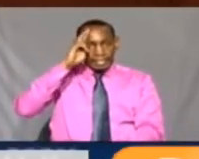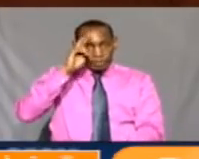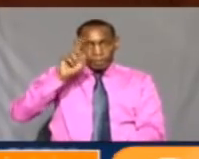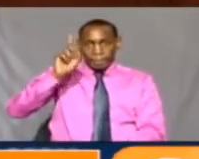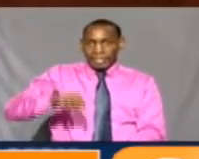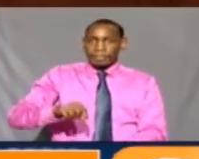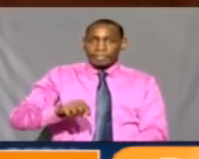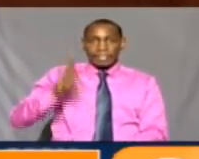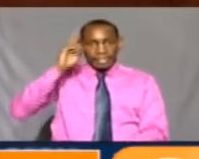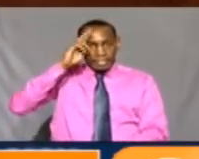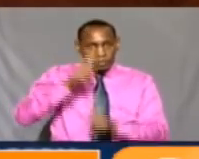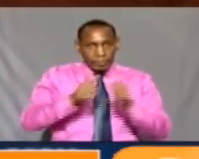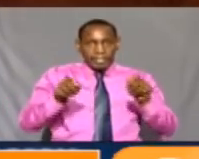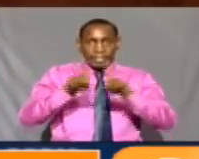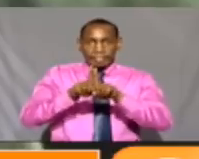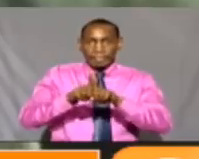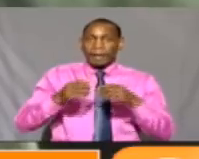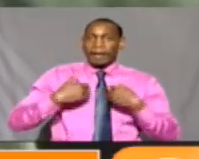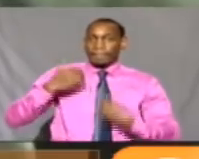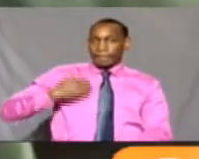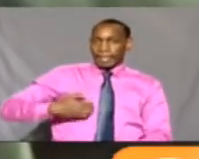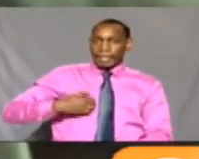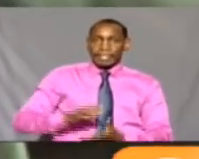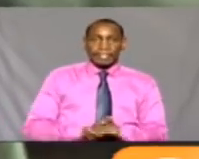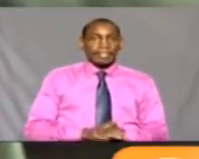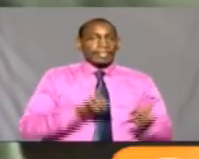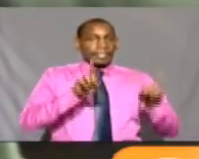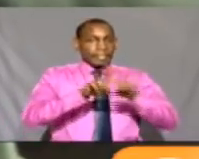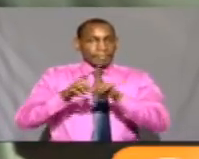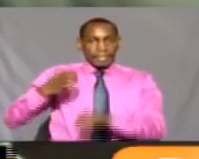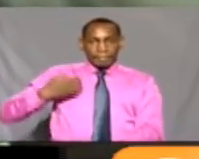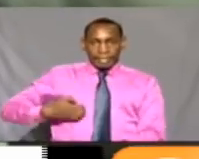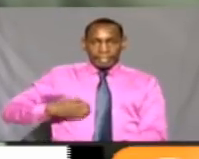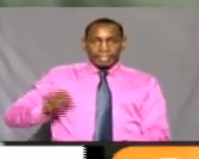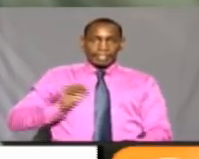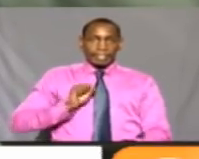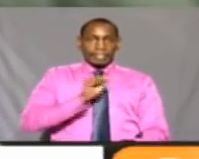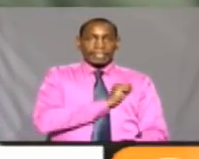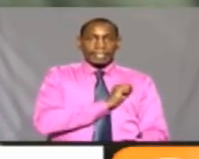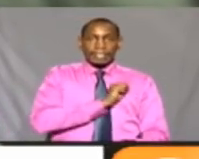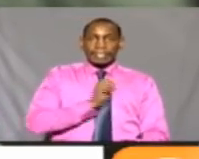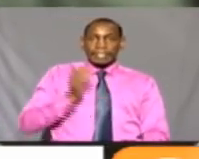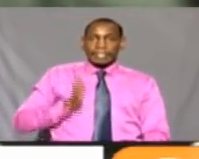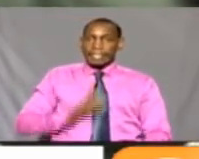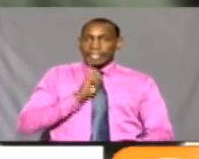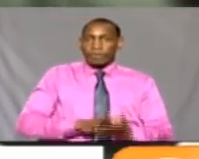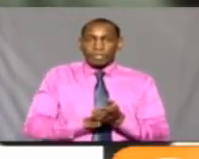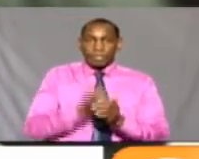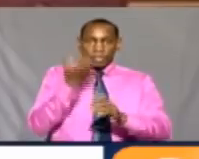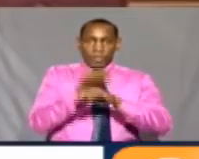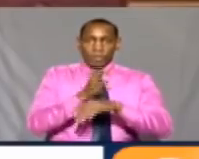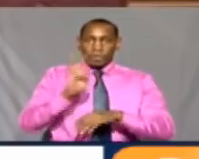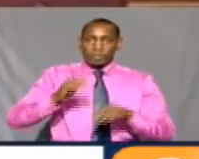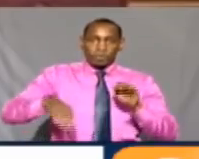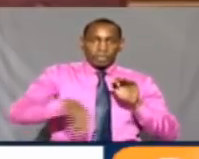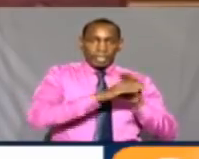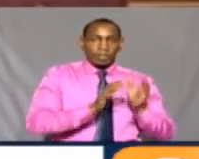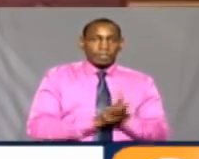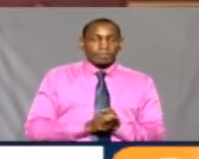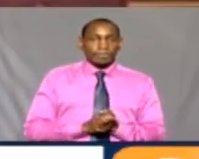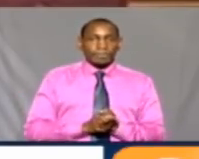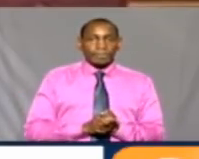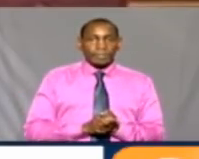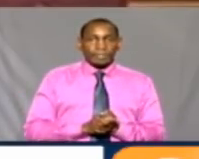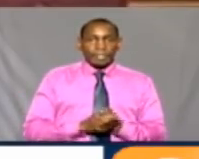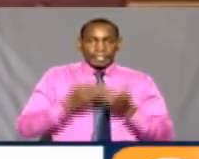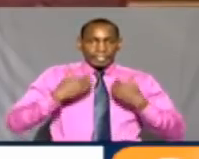being logical, let us be ethical. The very ethics, senators say, cost Waititu his case. The thing I cannot